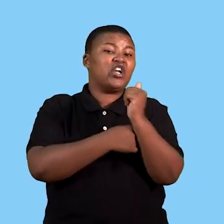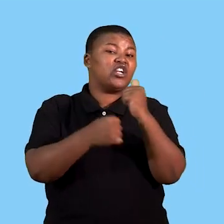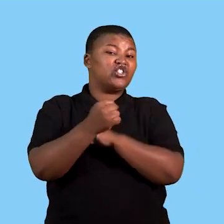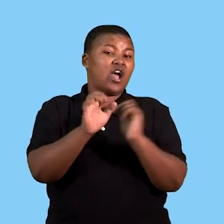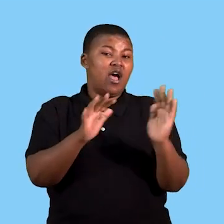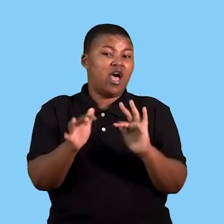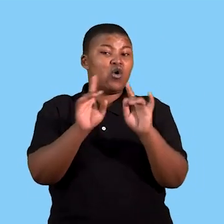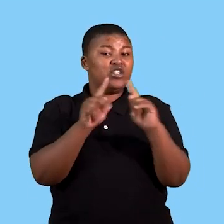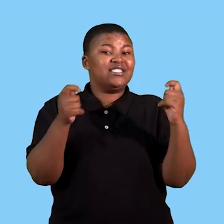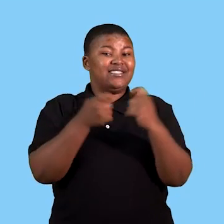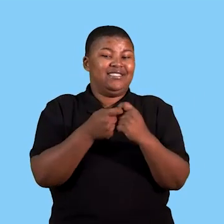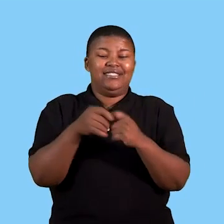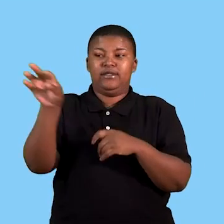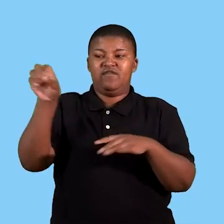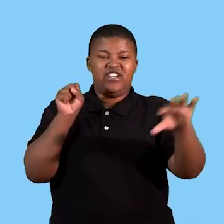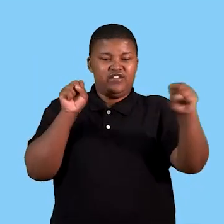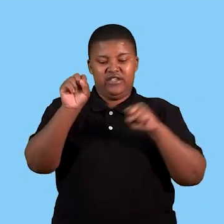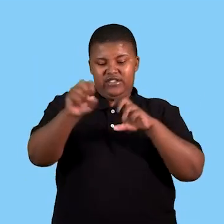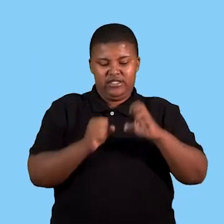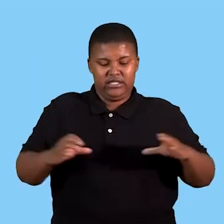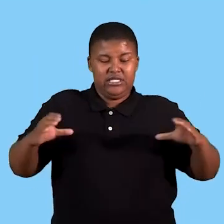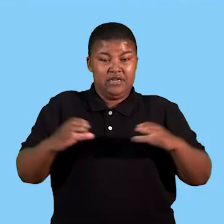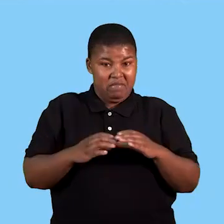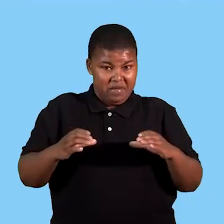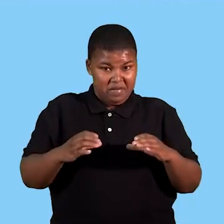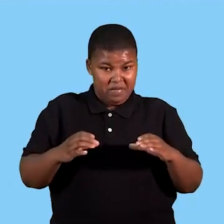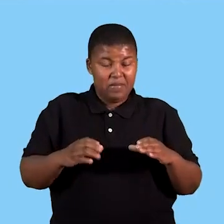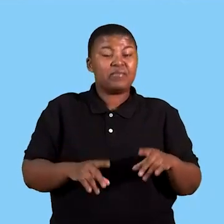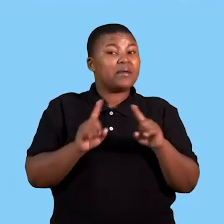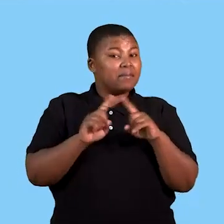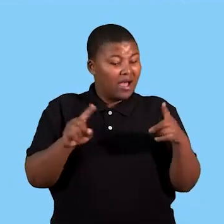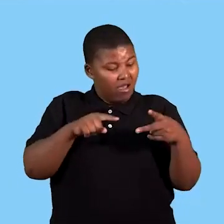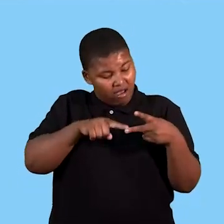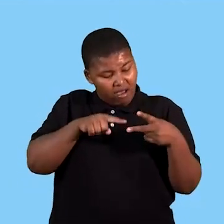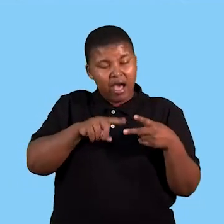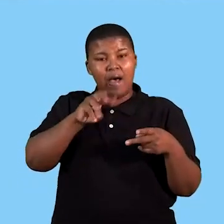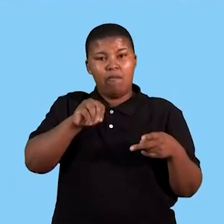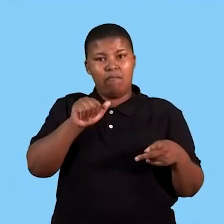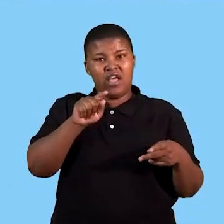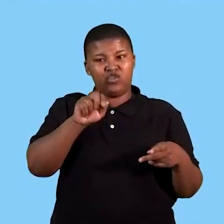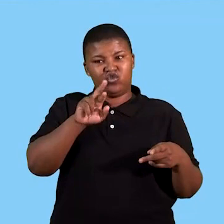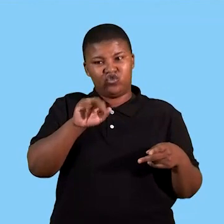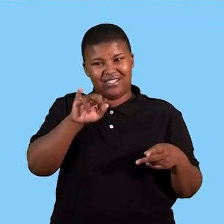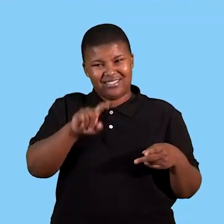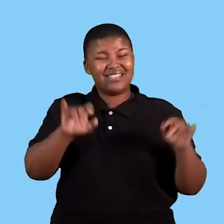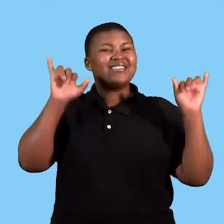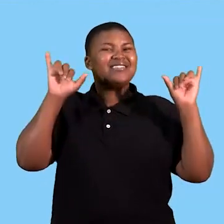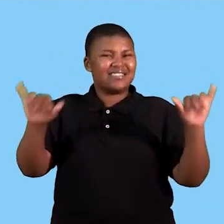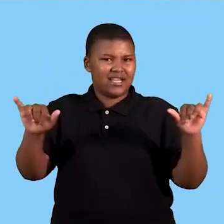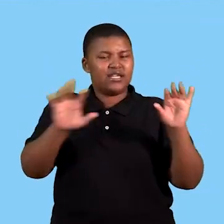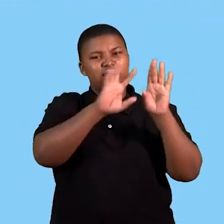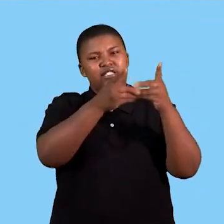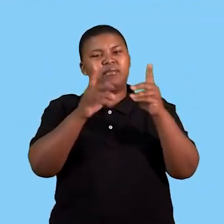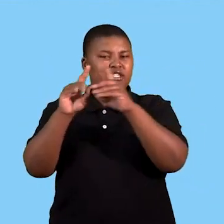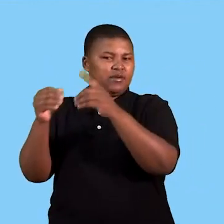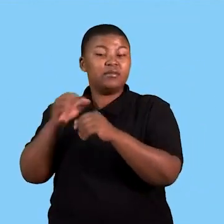structure, the team will be taken out of their departments. With the matrix structure, they will remain in their departments.